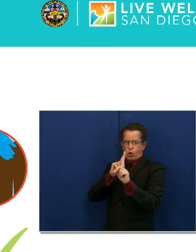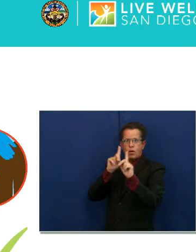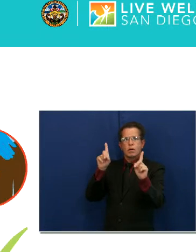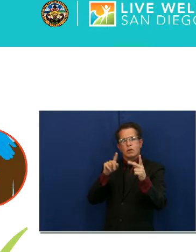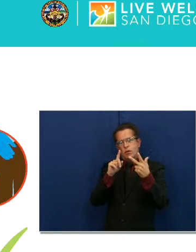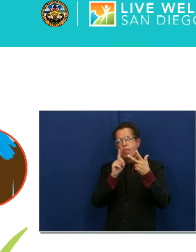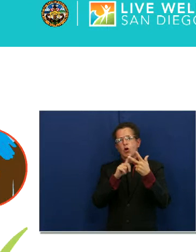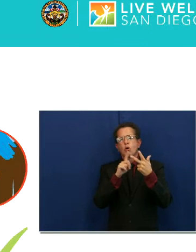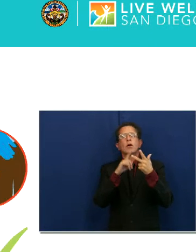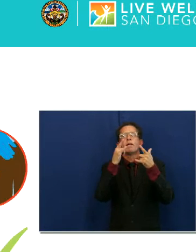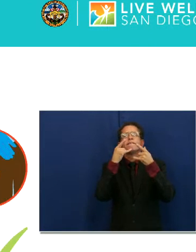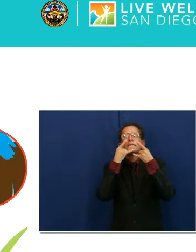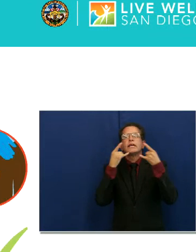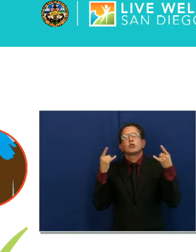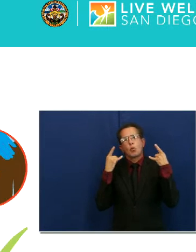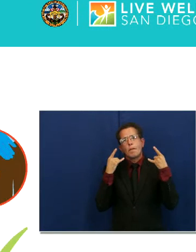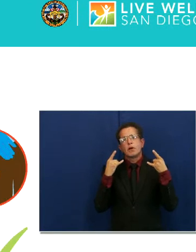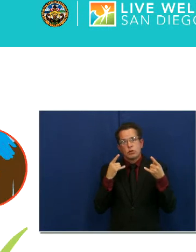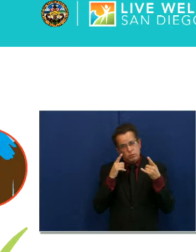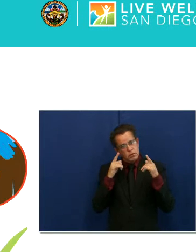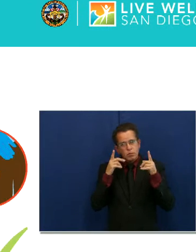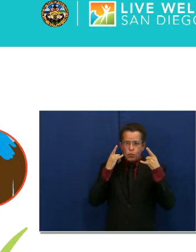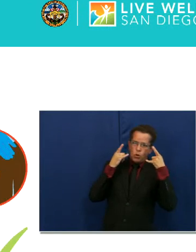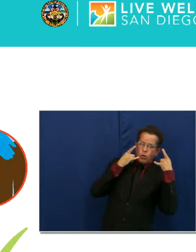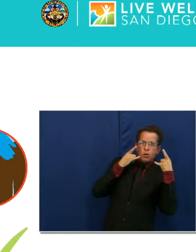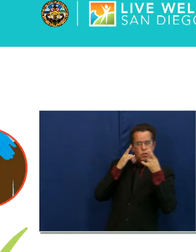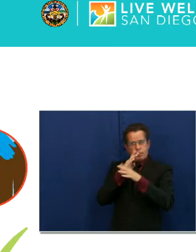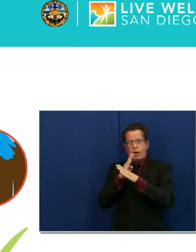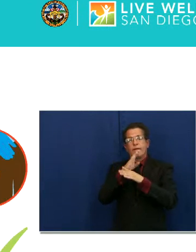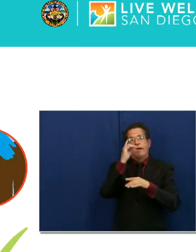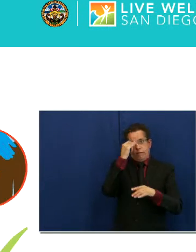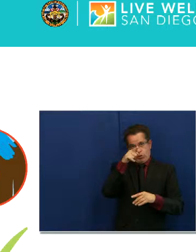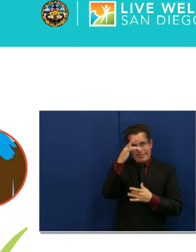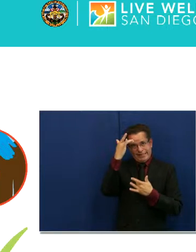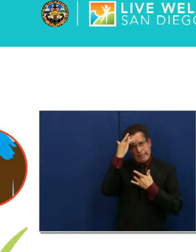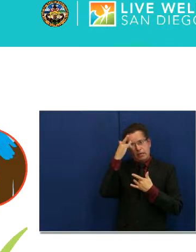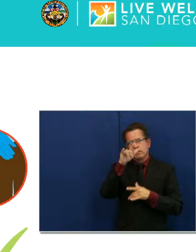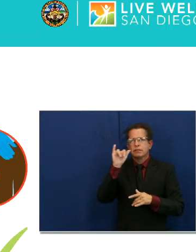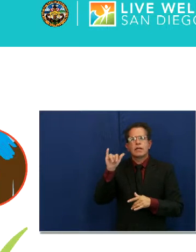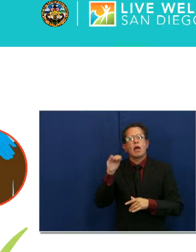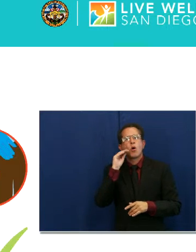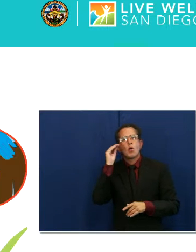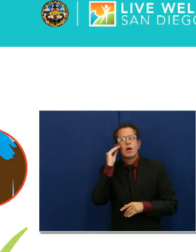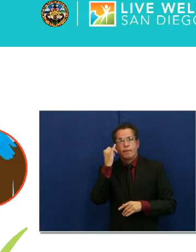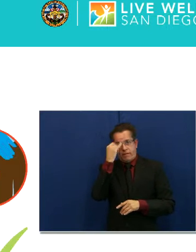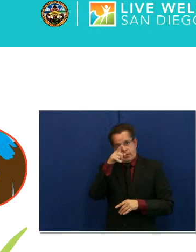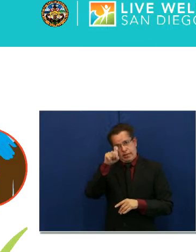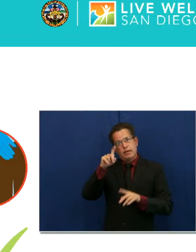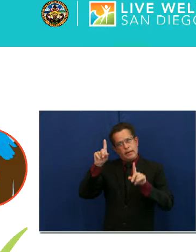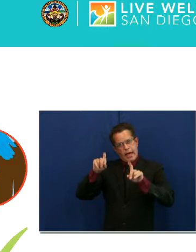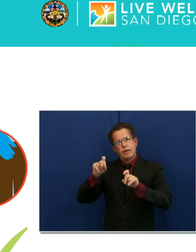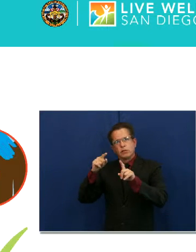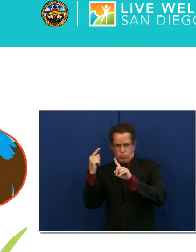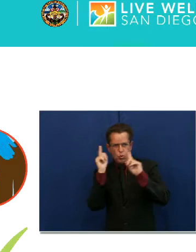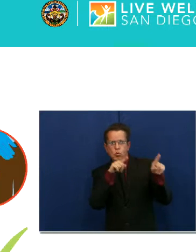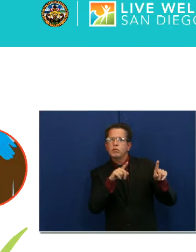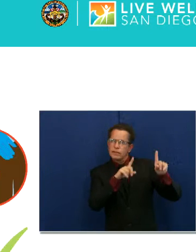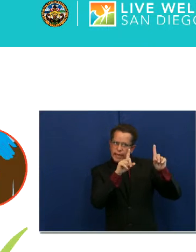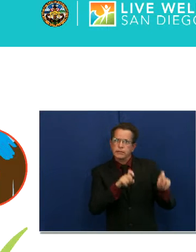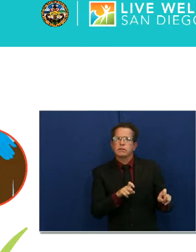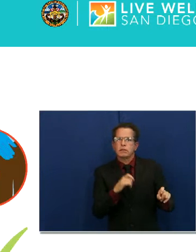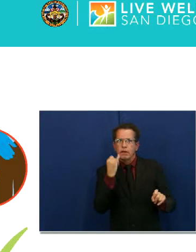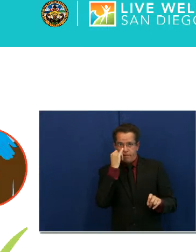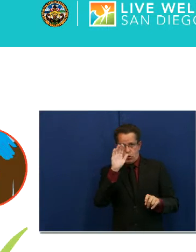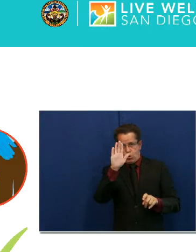covering. And stay home if you are sick. And we want people to get tested if they're sick. And when it's your turn, from